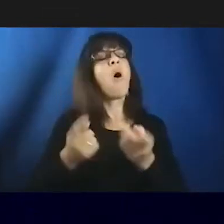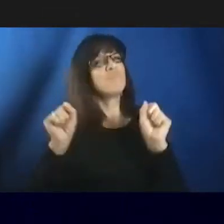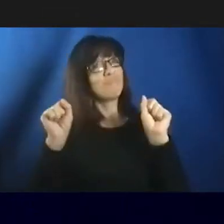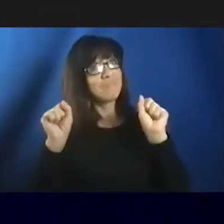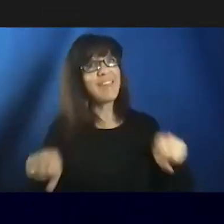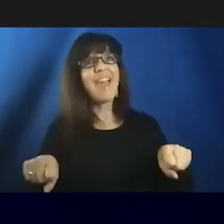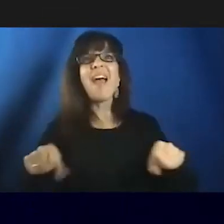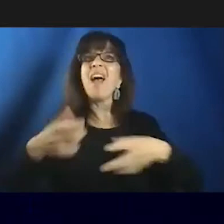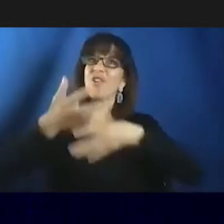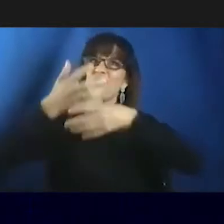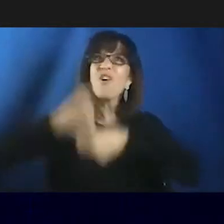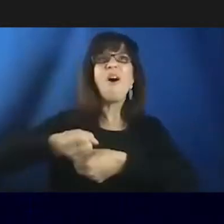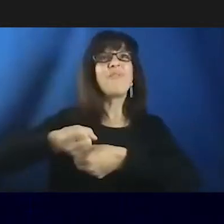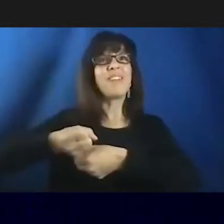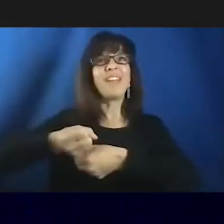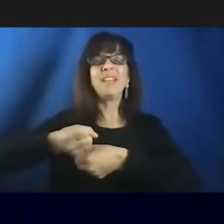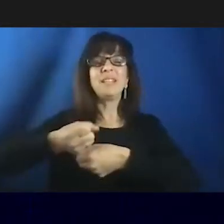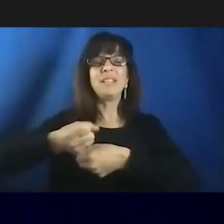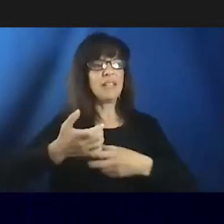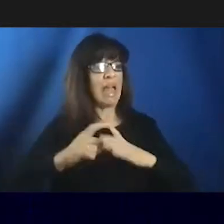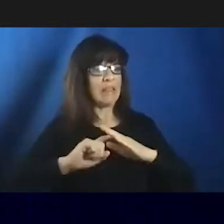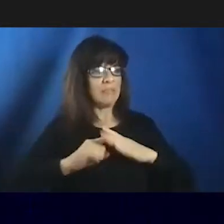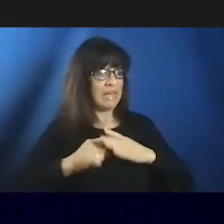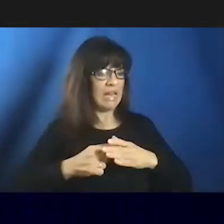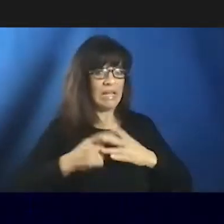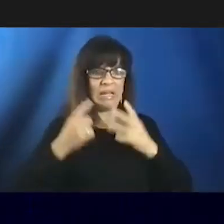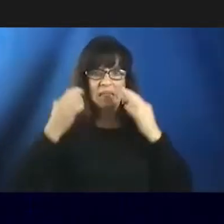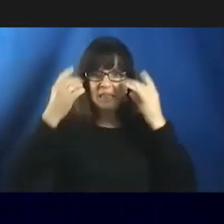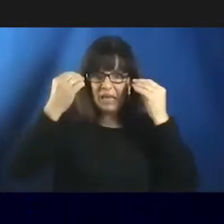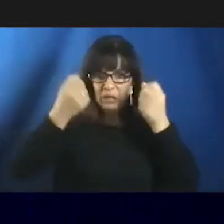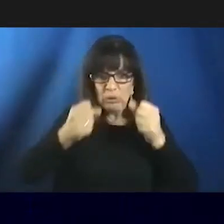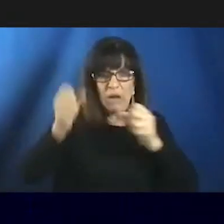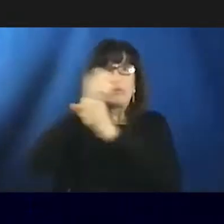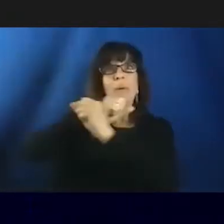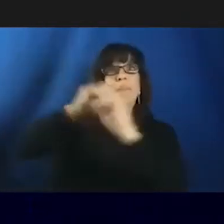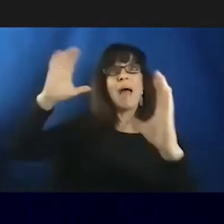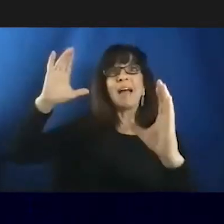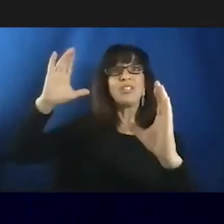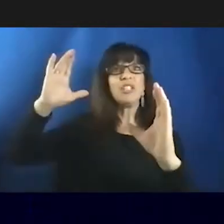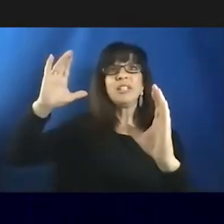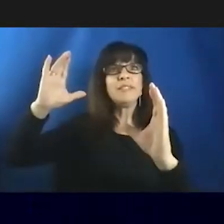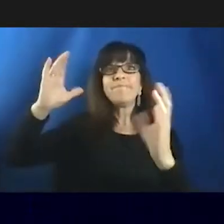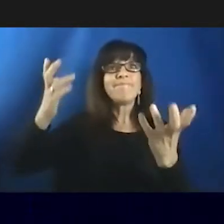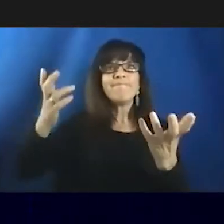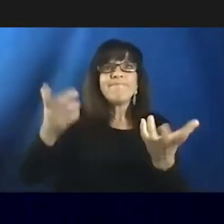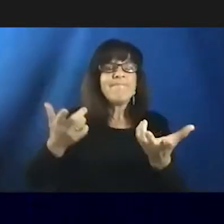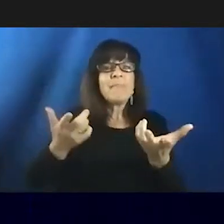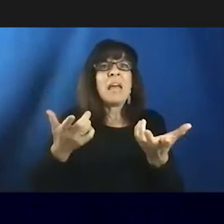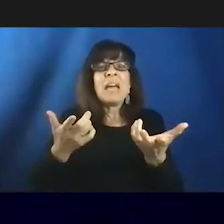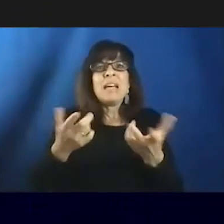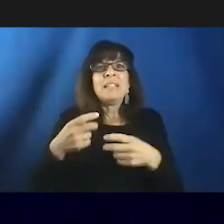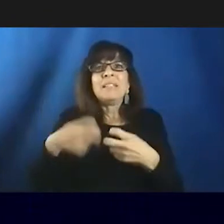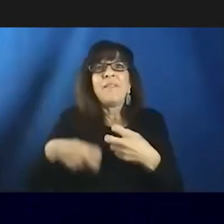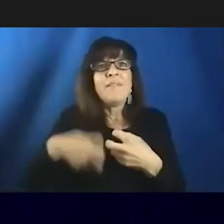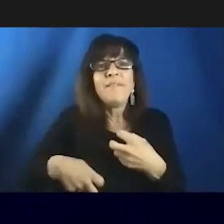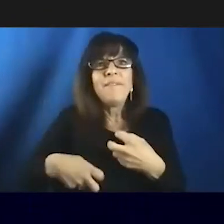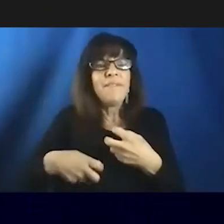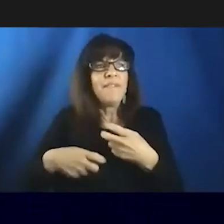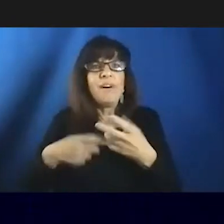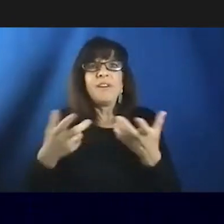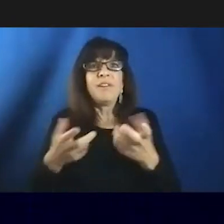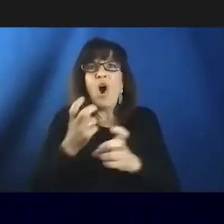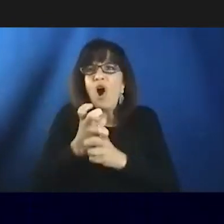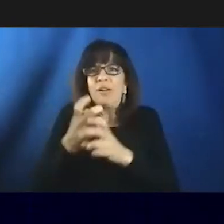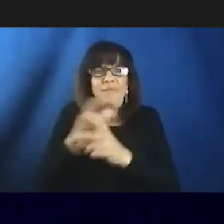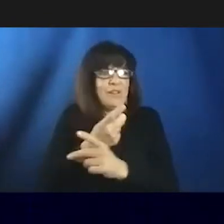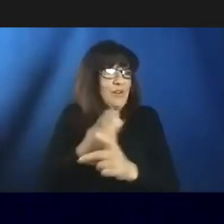Like, at first, just thinking about it, trying to imagine it, it was less easy to figure